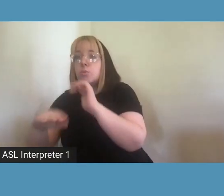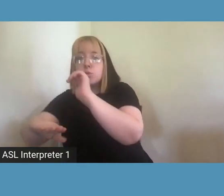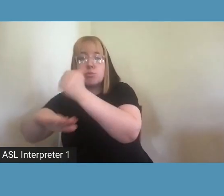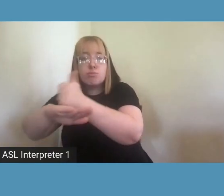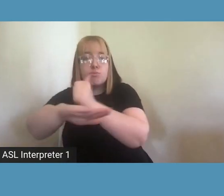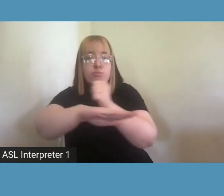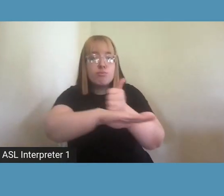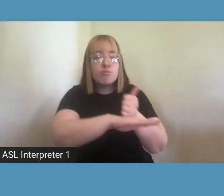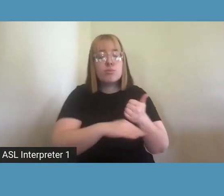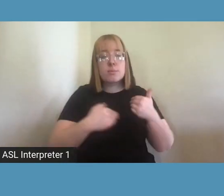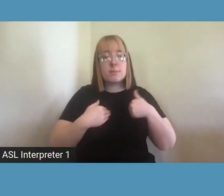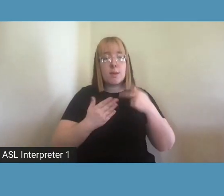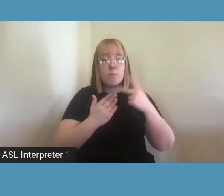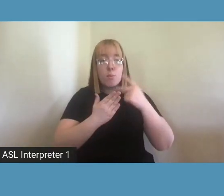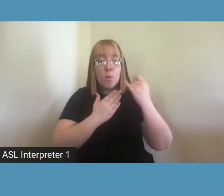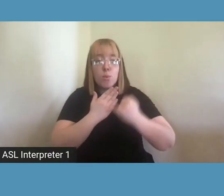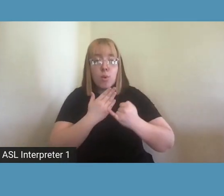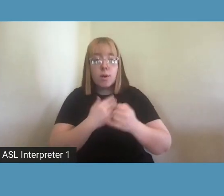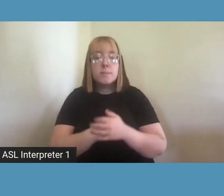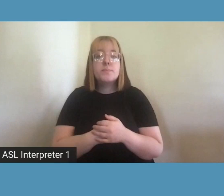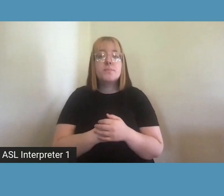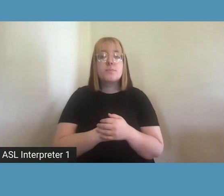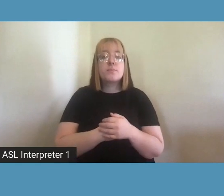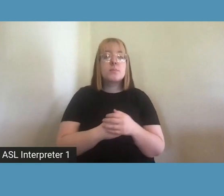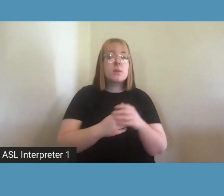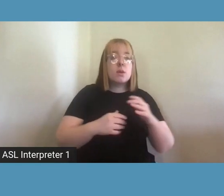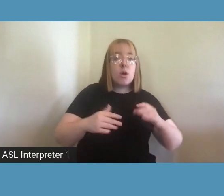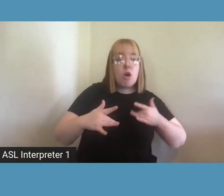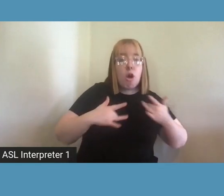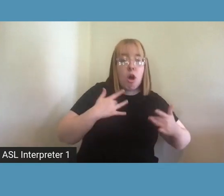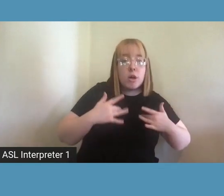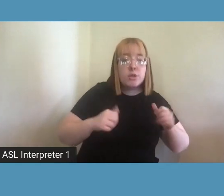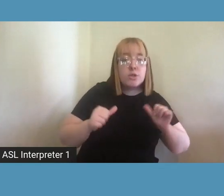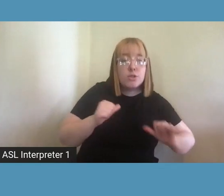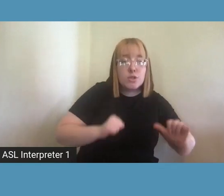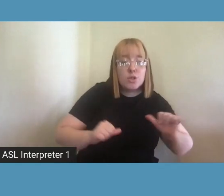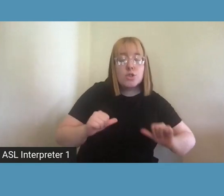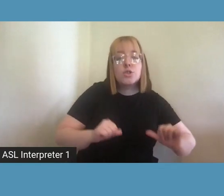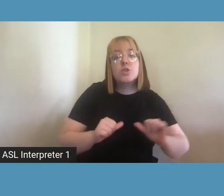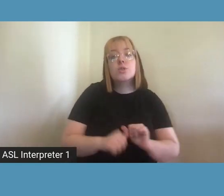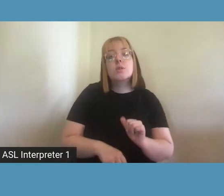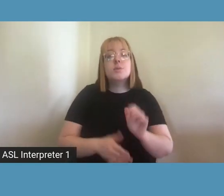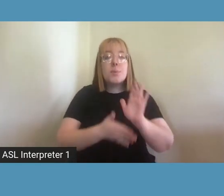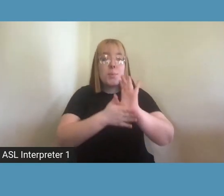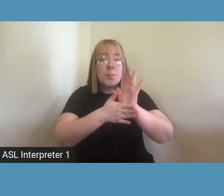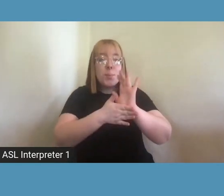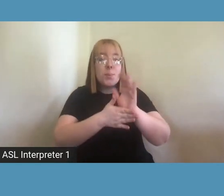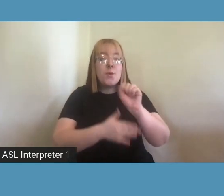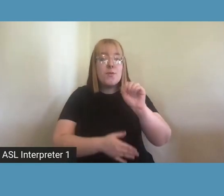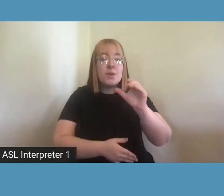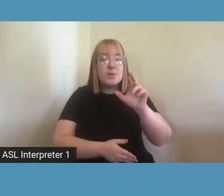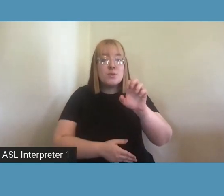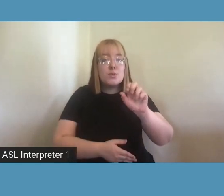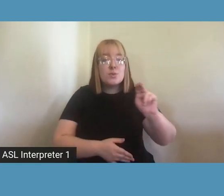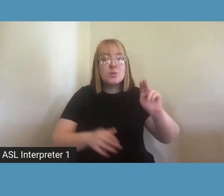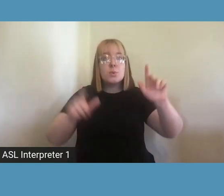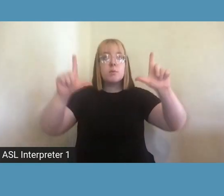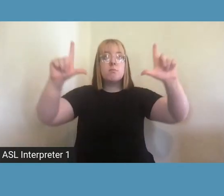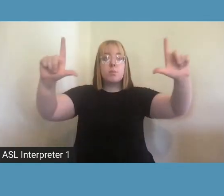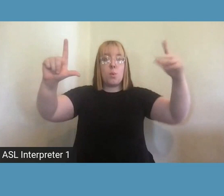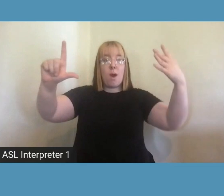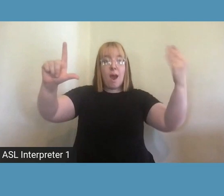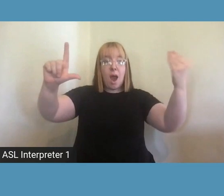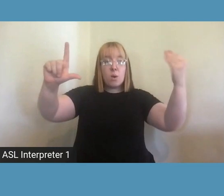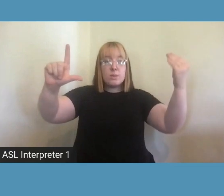have programming, we have concerts, we have a movie screen mounted to the outside of our building. So we have